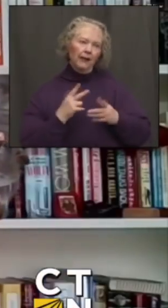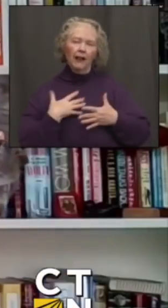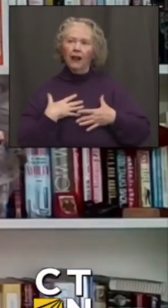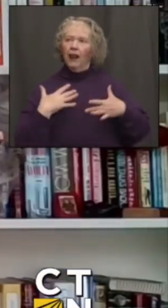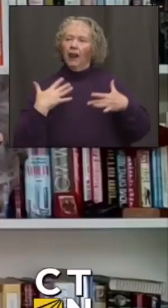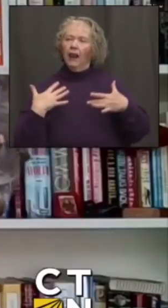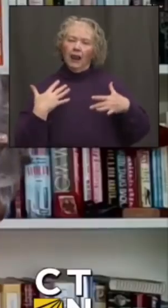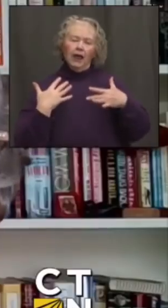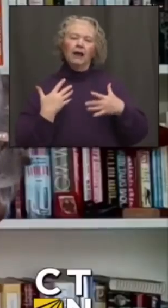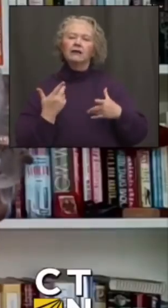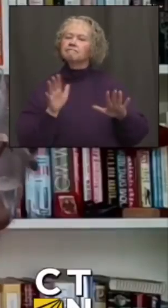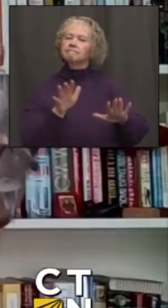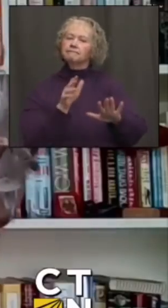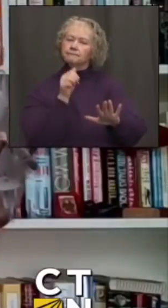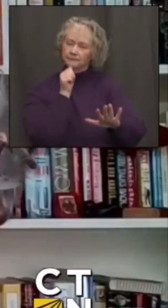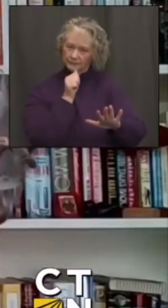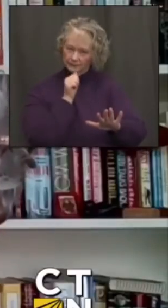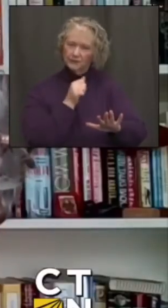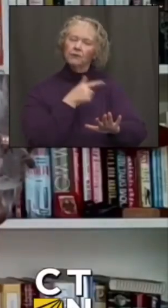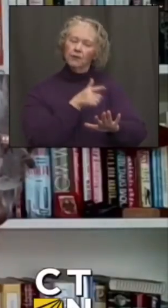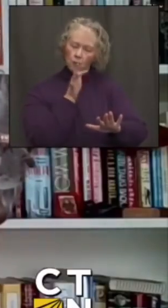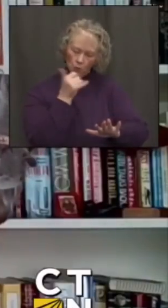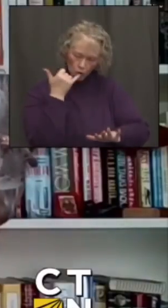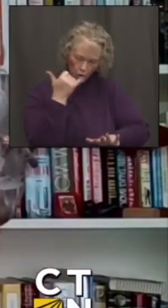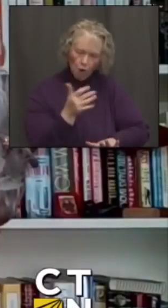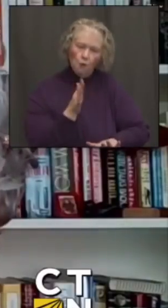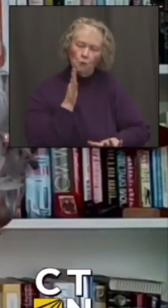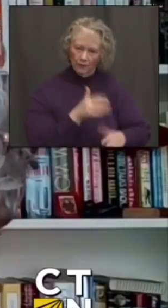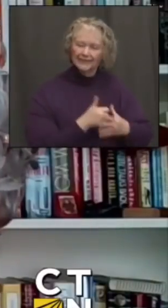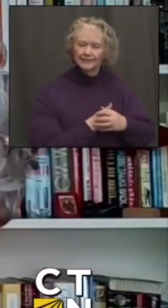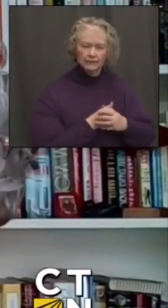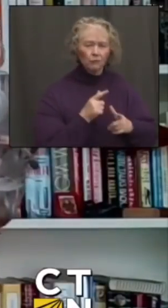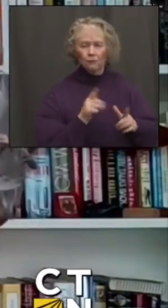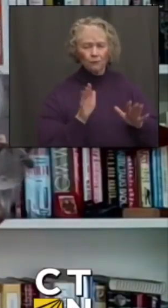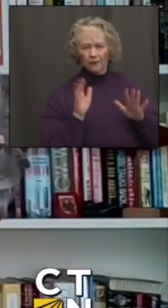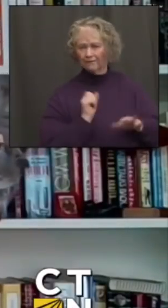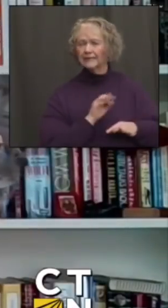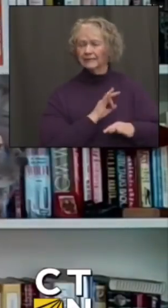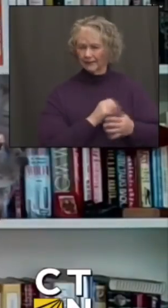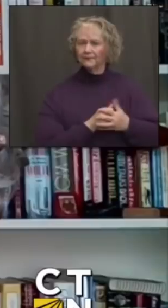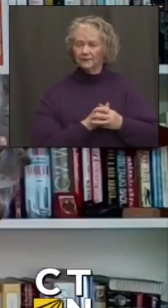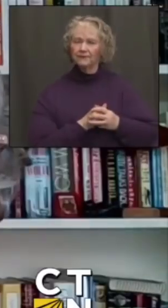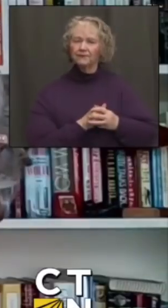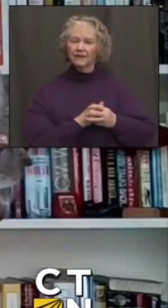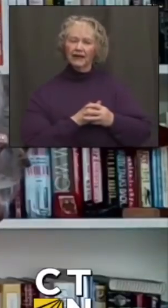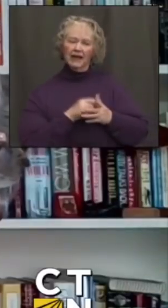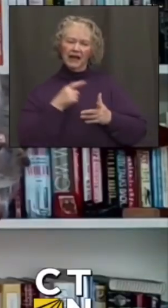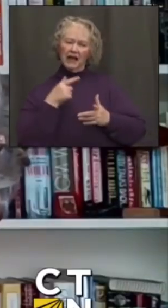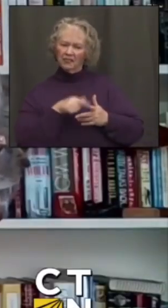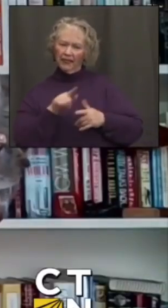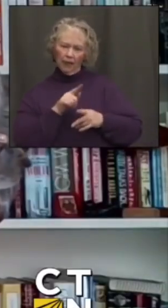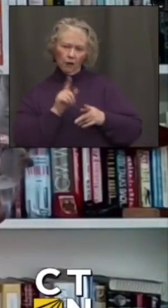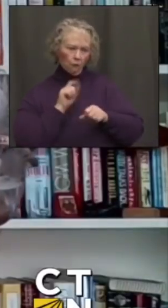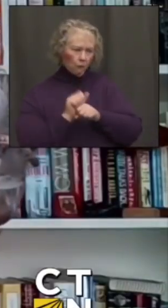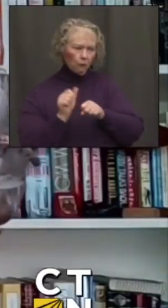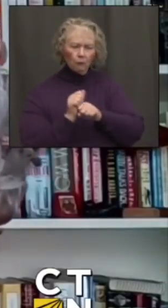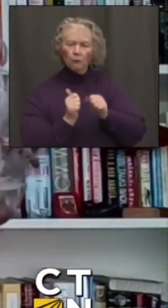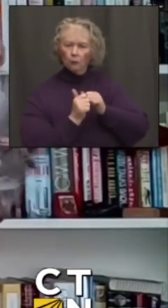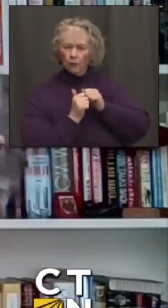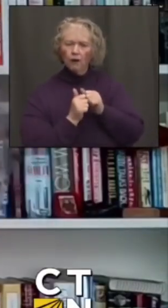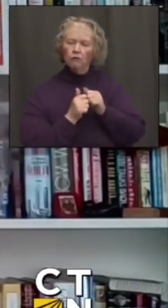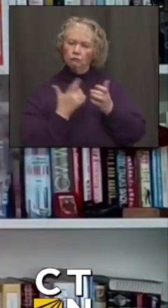and left a message and got a call back within a couple of days, and I know some others as well. So I know that